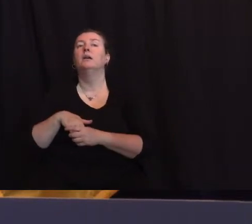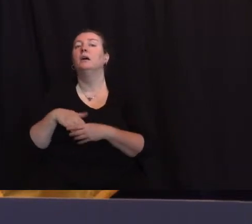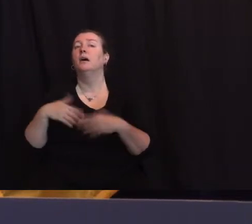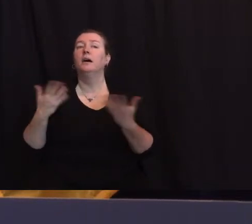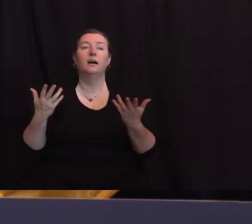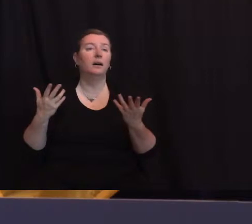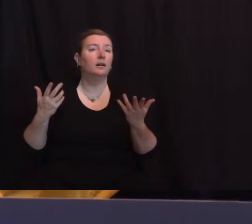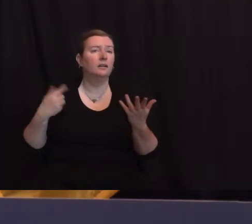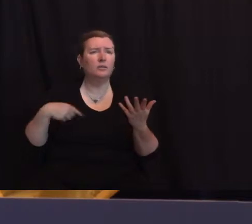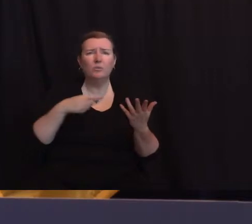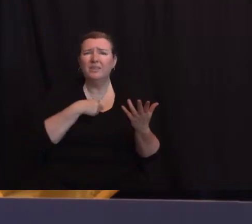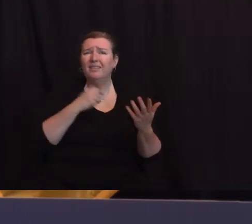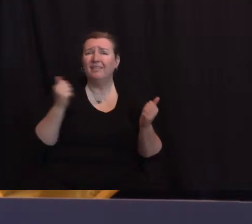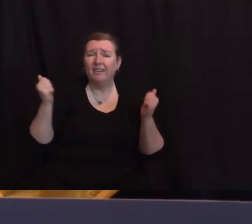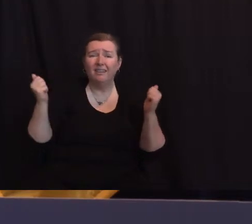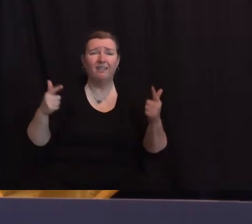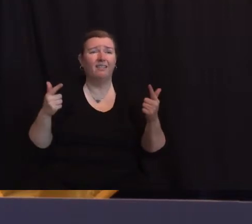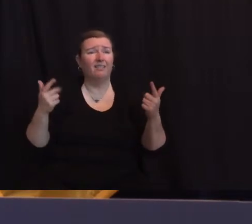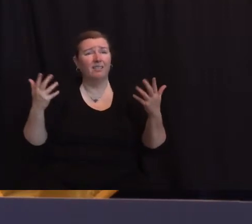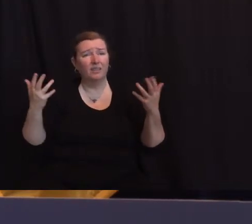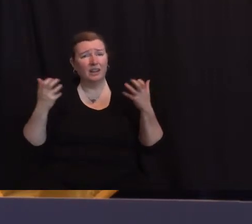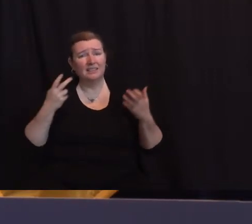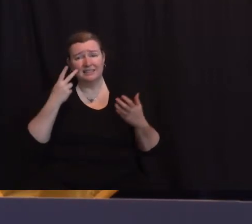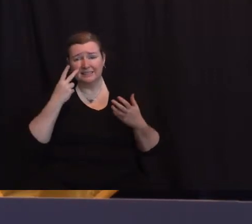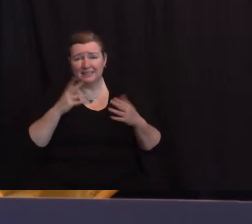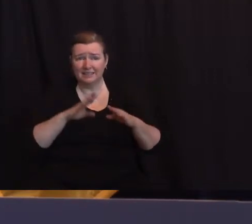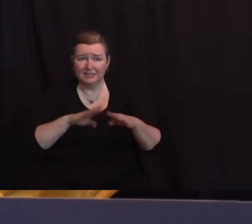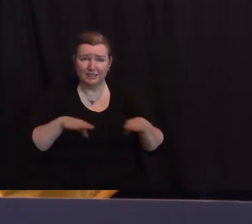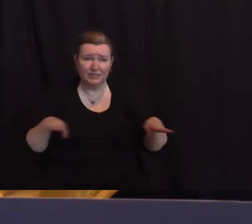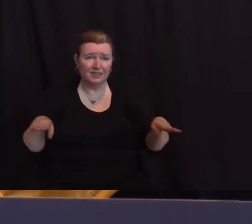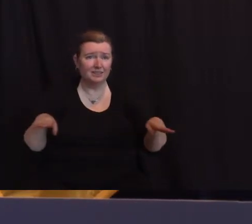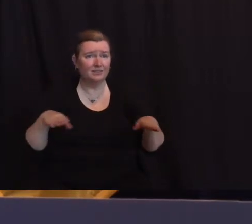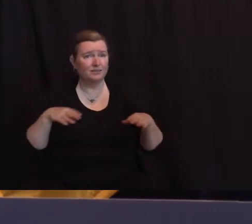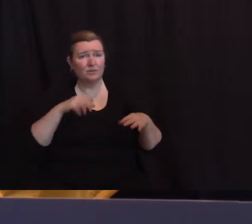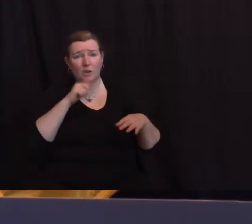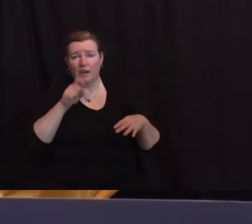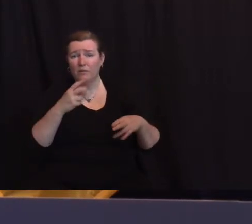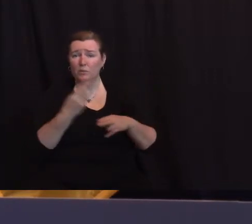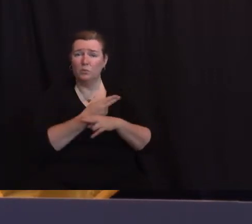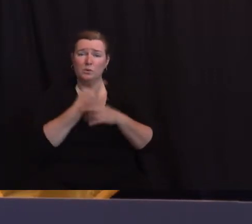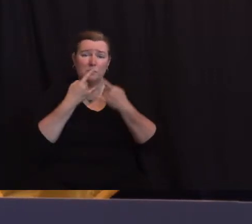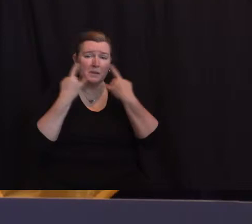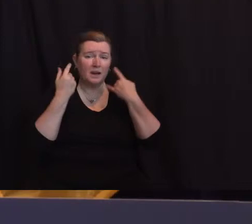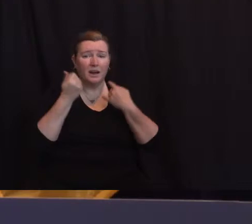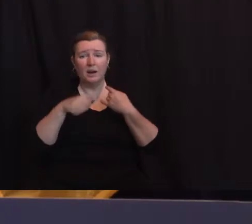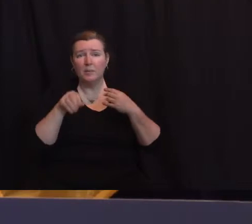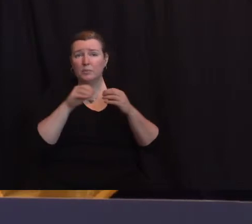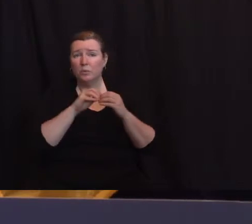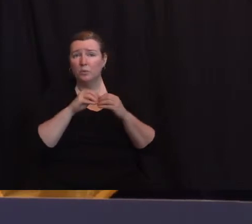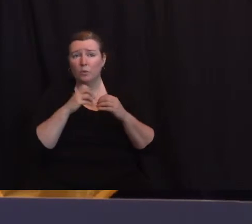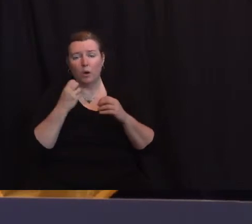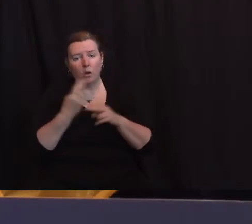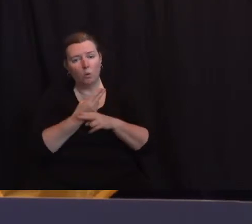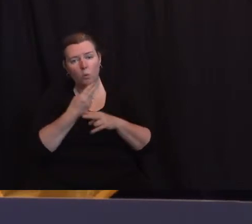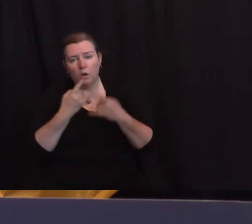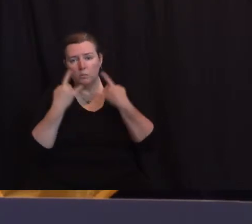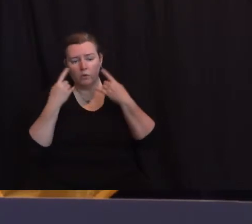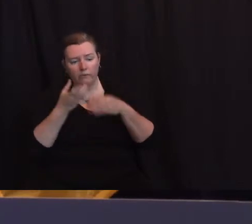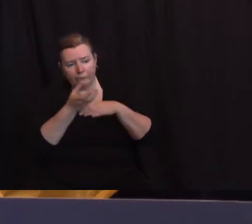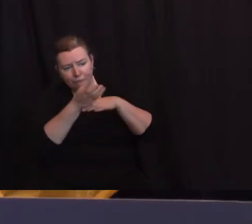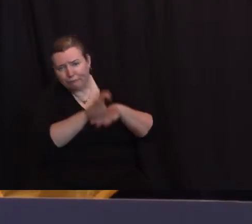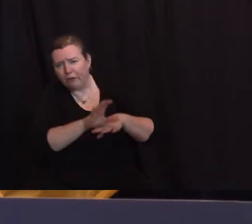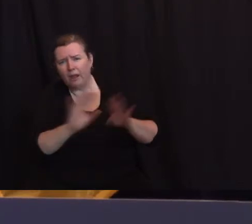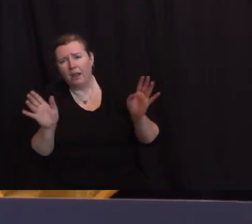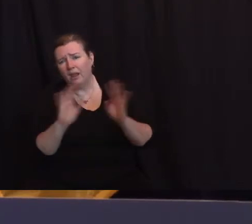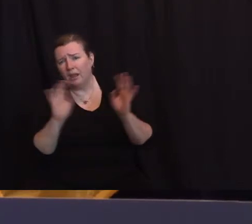than later that our kids are not wearing masks. Trust me, there's no underlying reason we want that to continue. And I would just hope